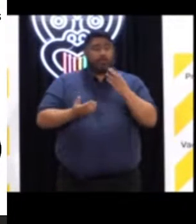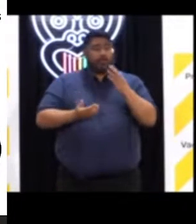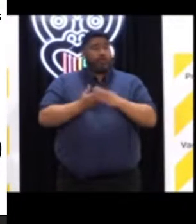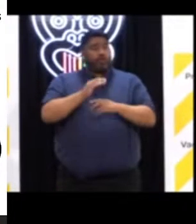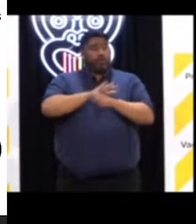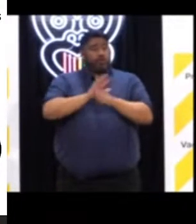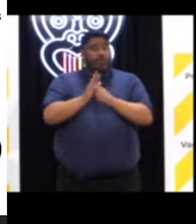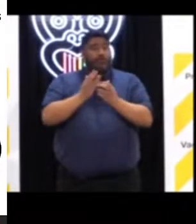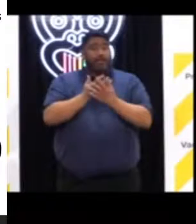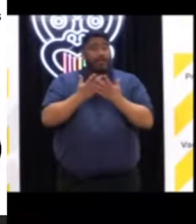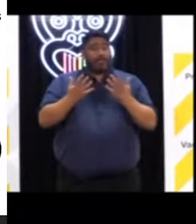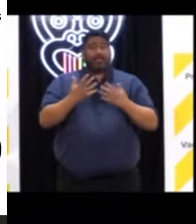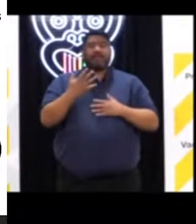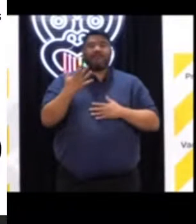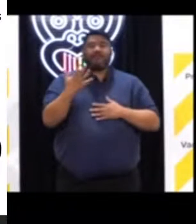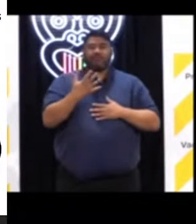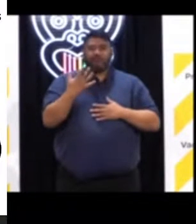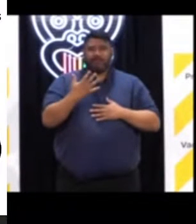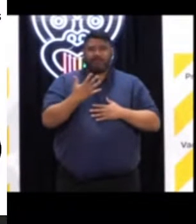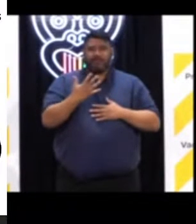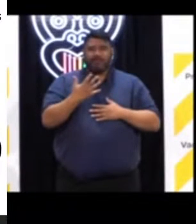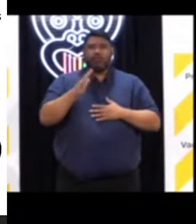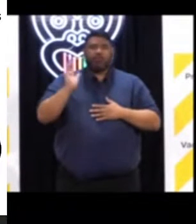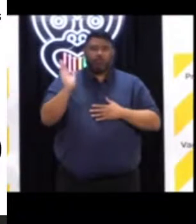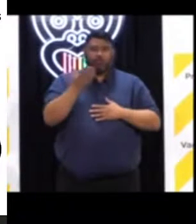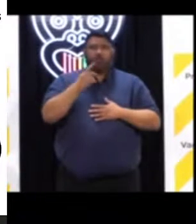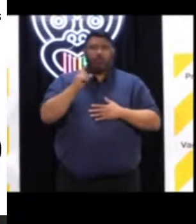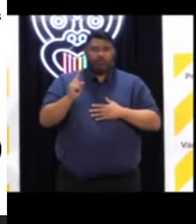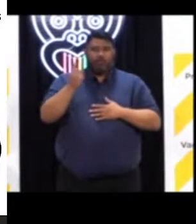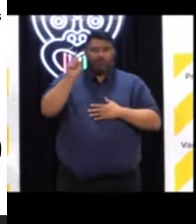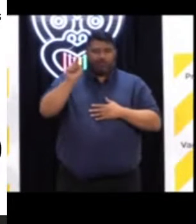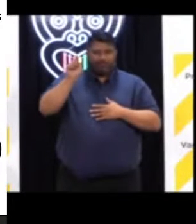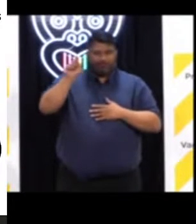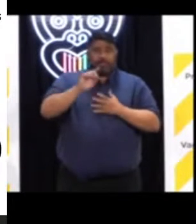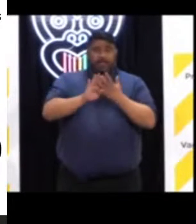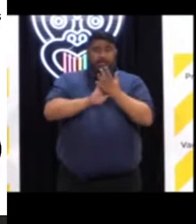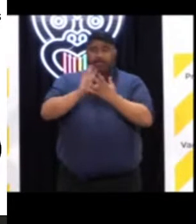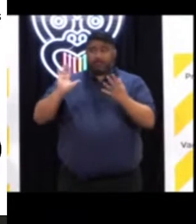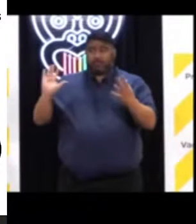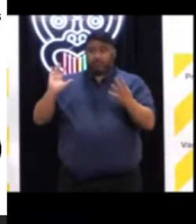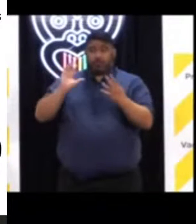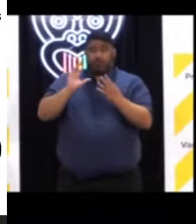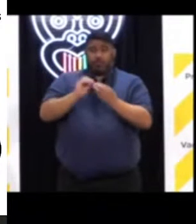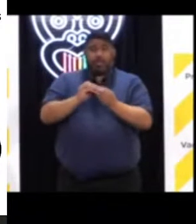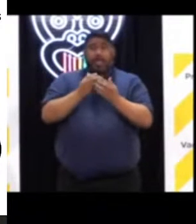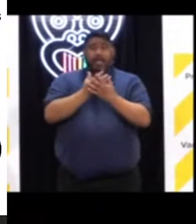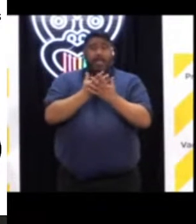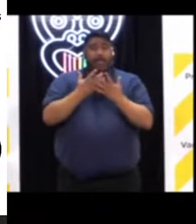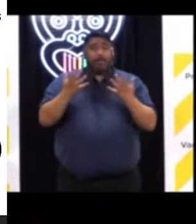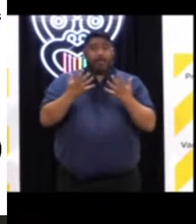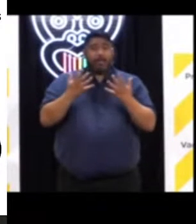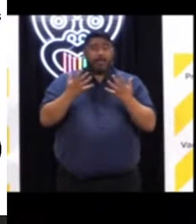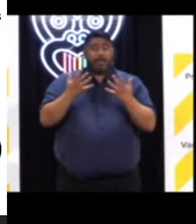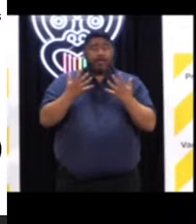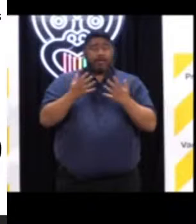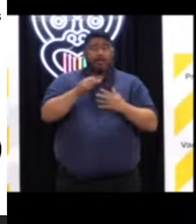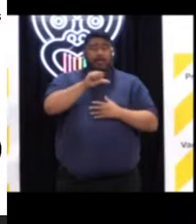and they are all in the Auckland area. That takes our total number of cases in this outbreak to